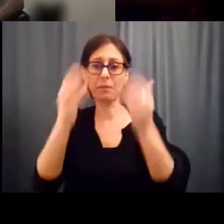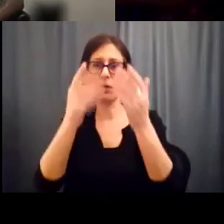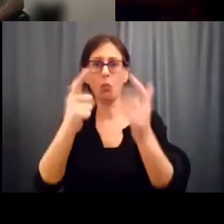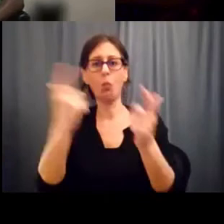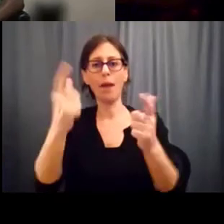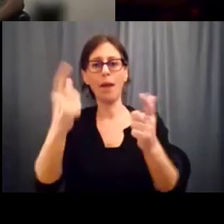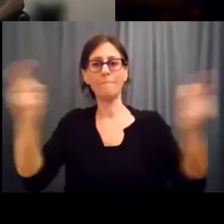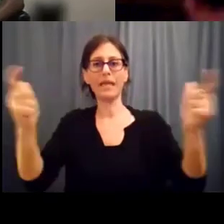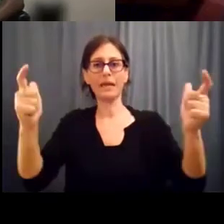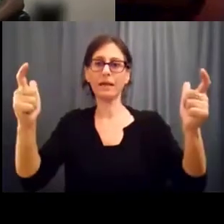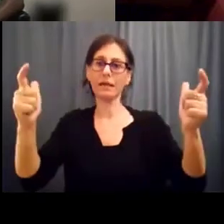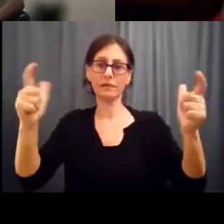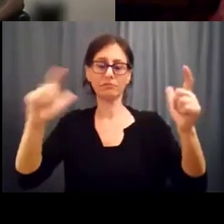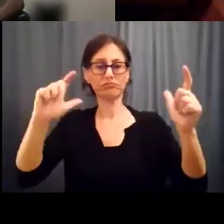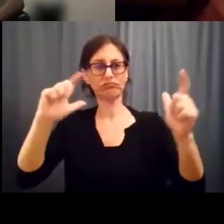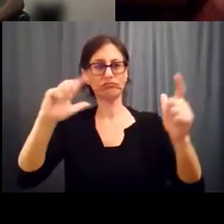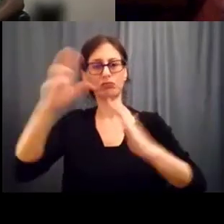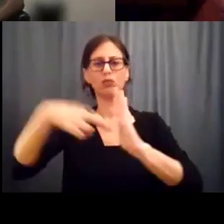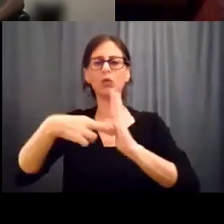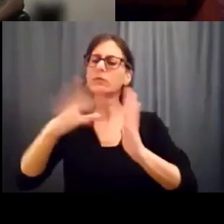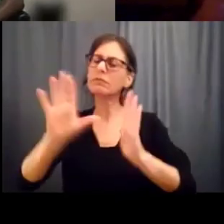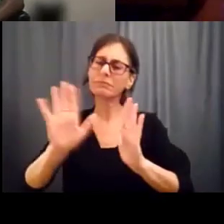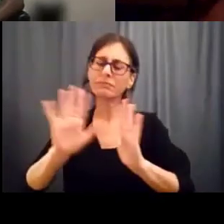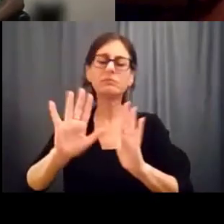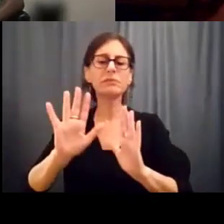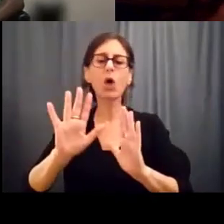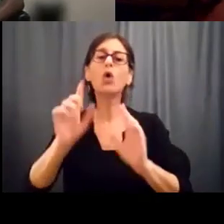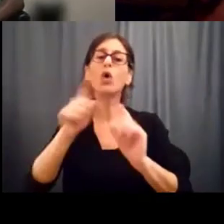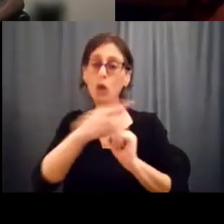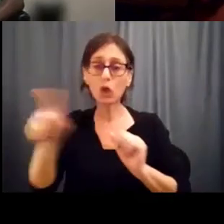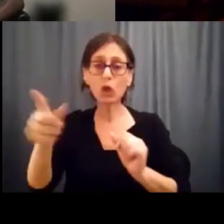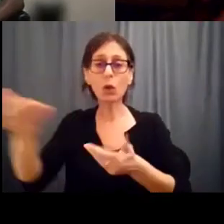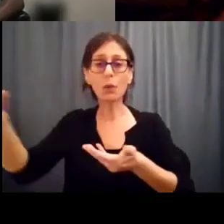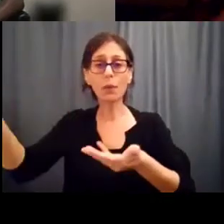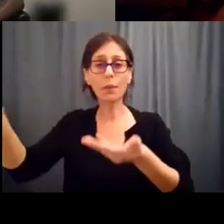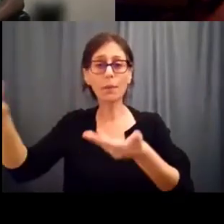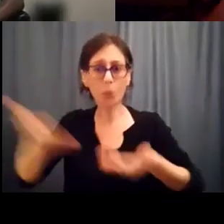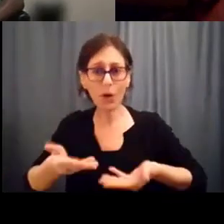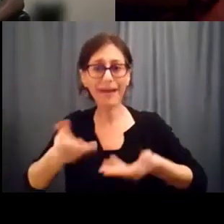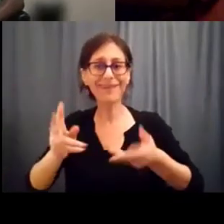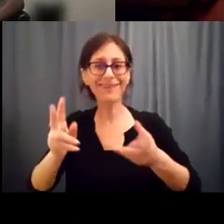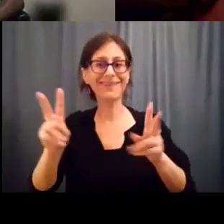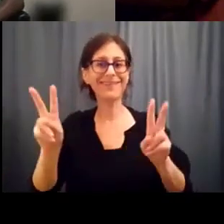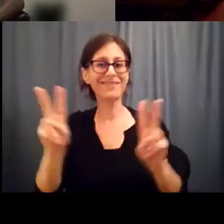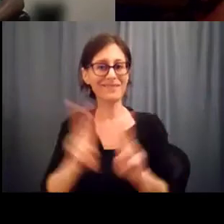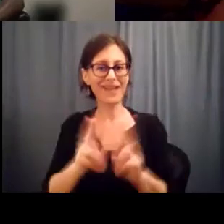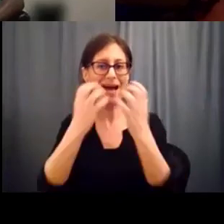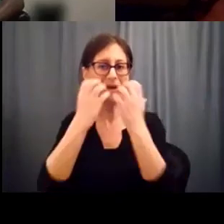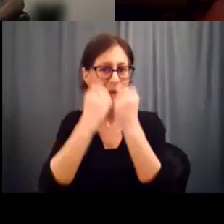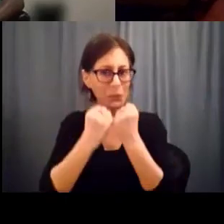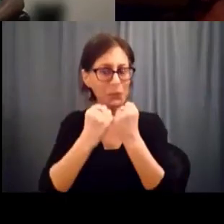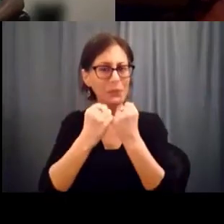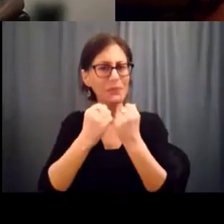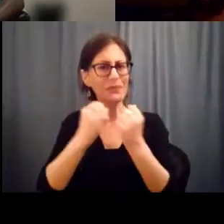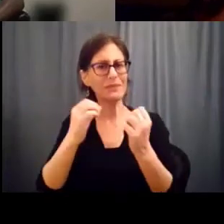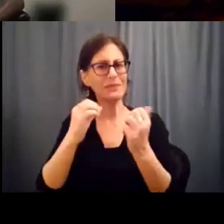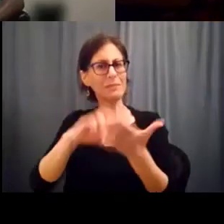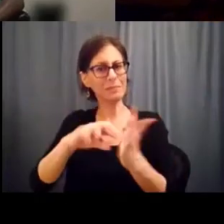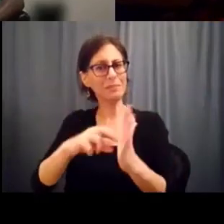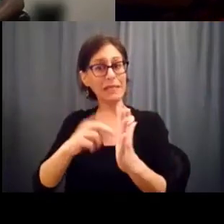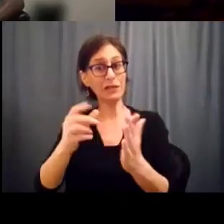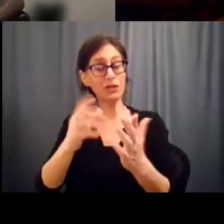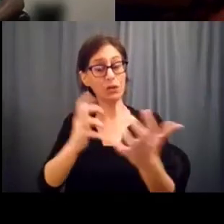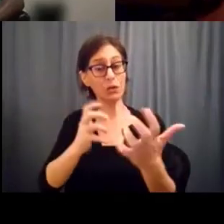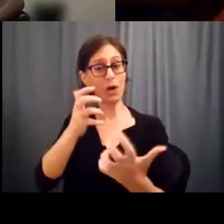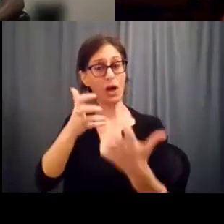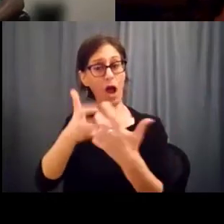like, you know, you bring value and it's so important. Your value may, like, in order to